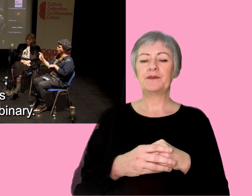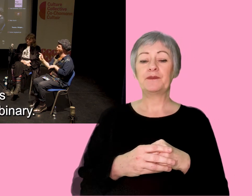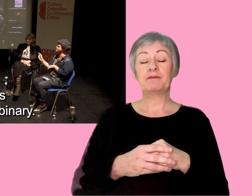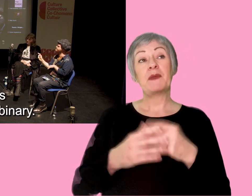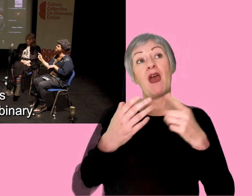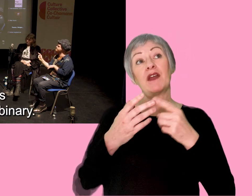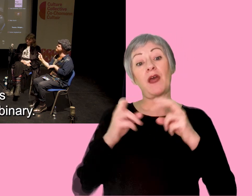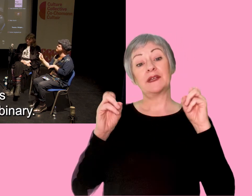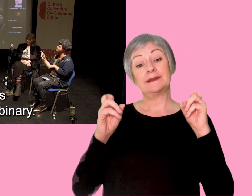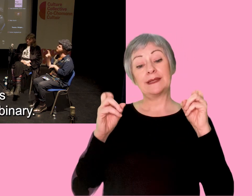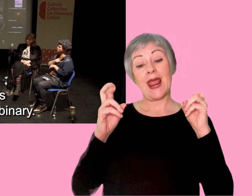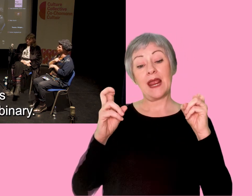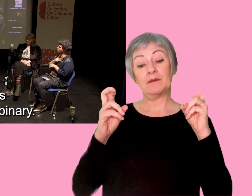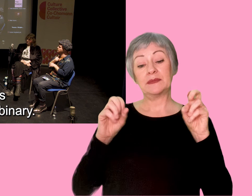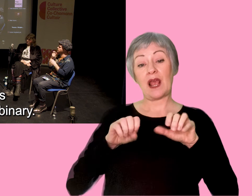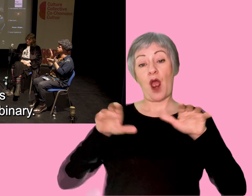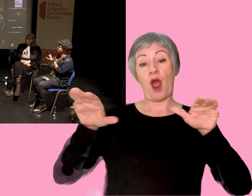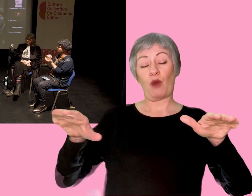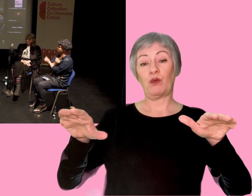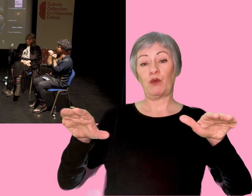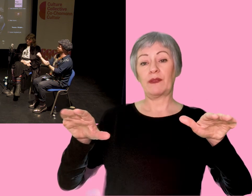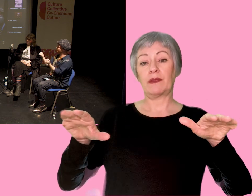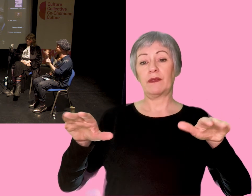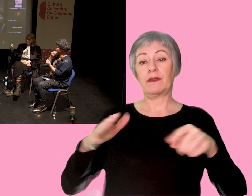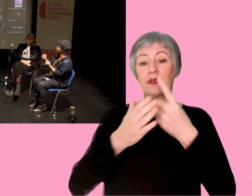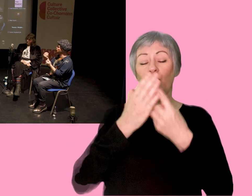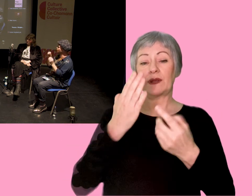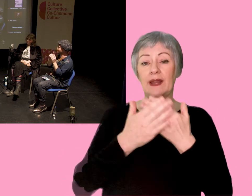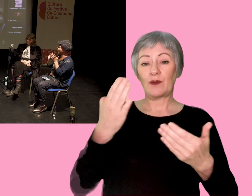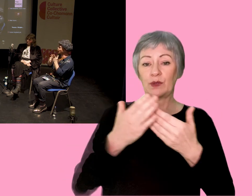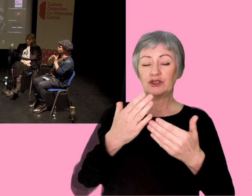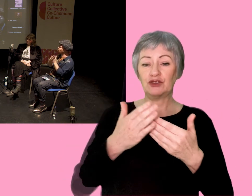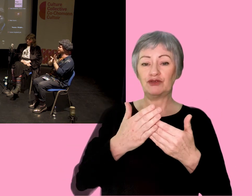and other terms that are out with the binary.